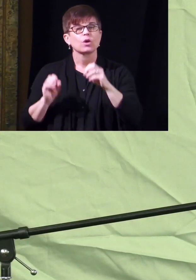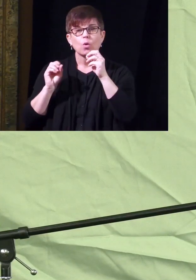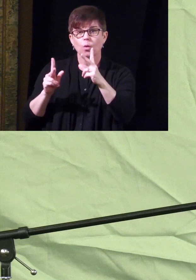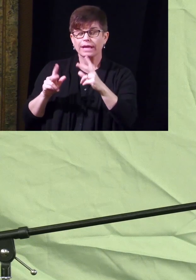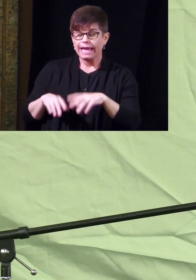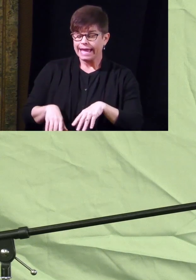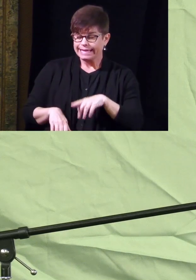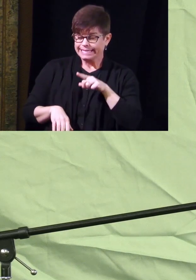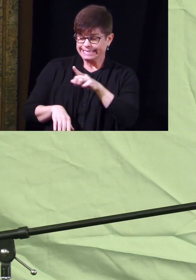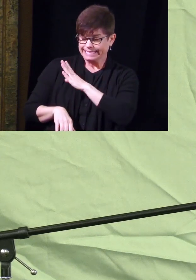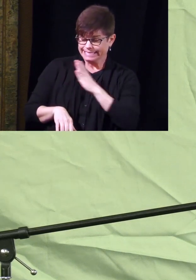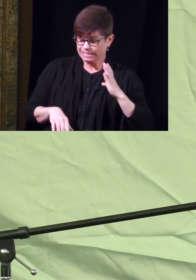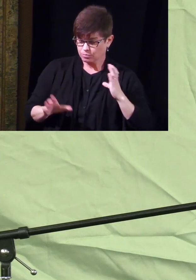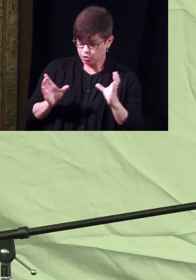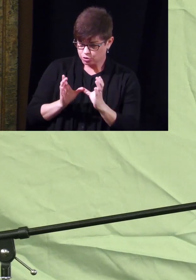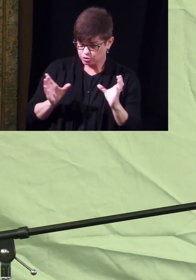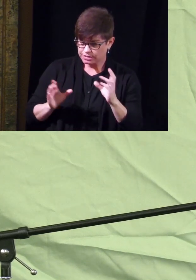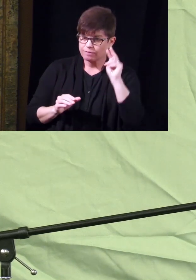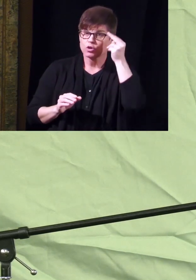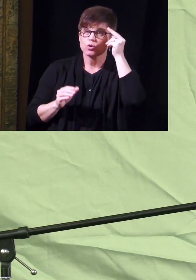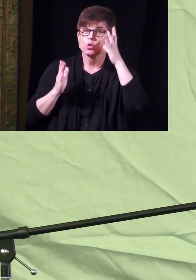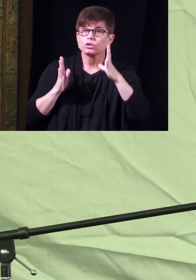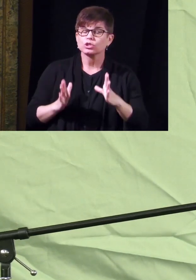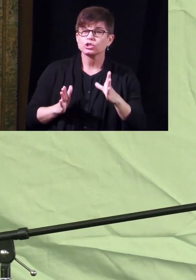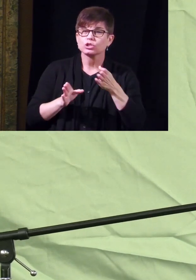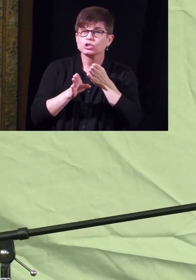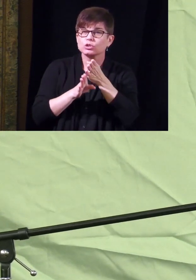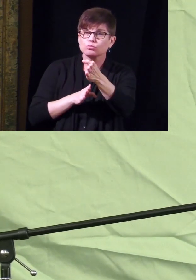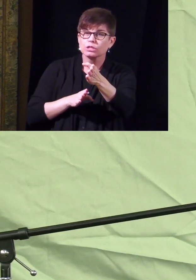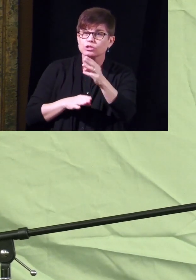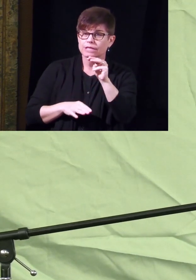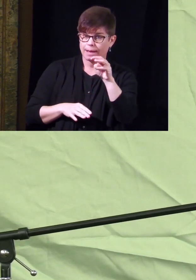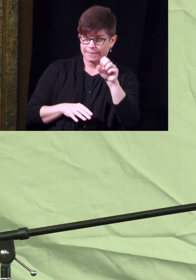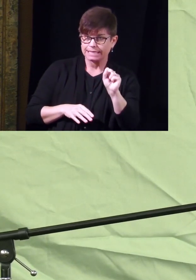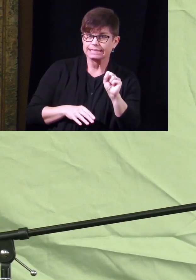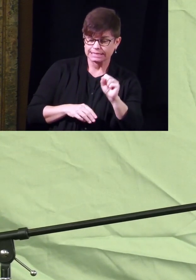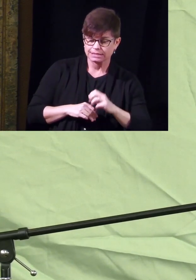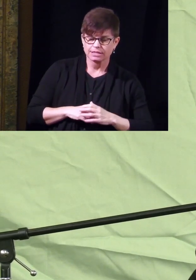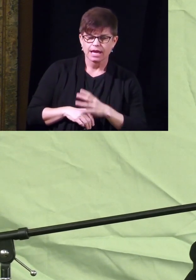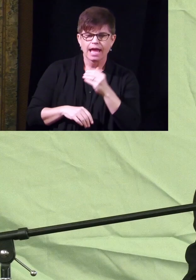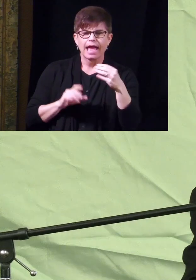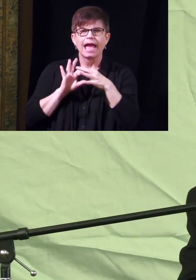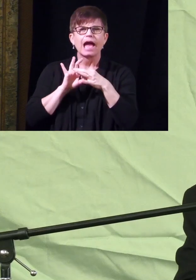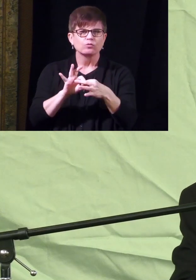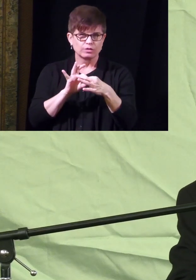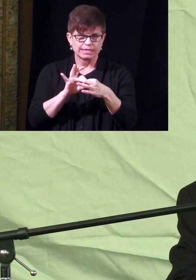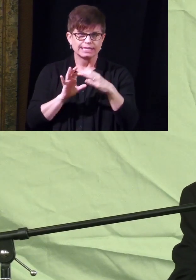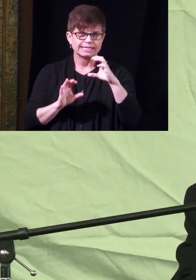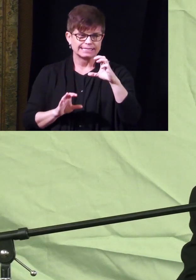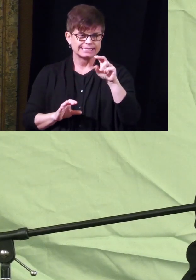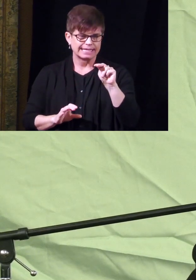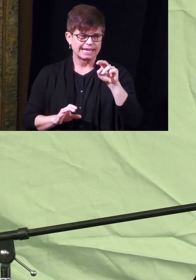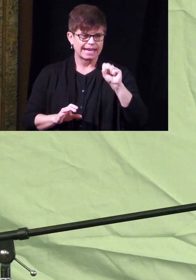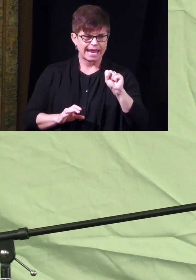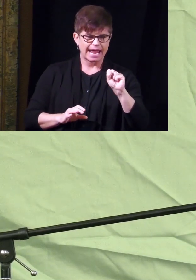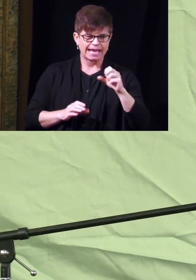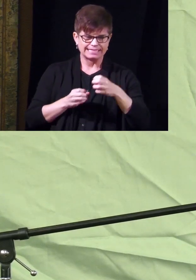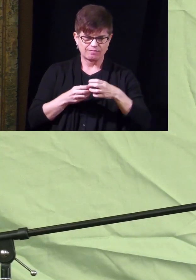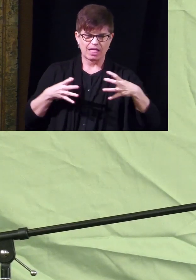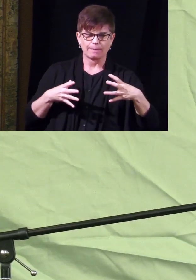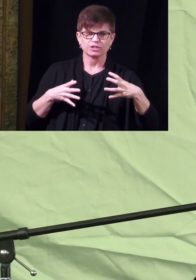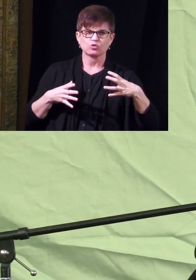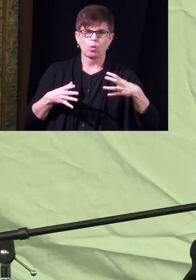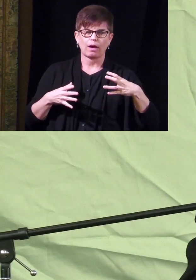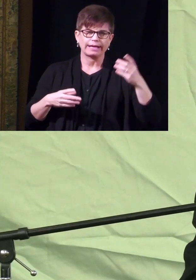is a board-certified neurologist specializing in multiple sclerosis and related CNS inflammatory